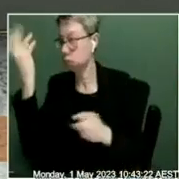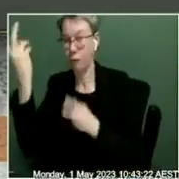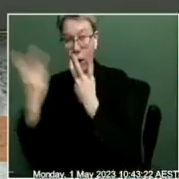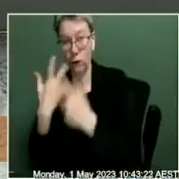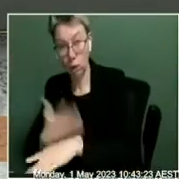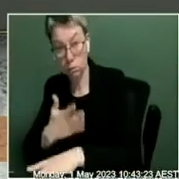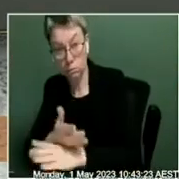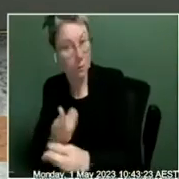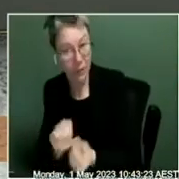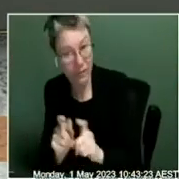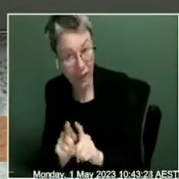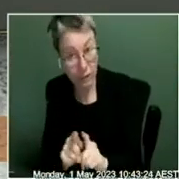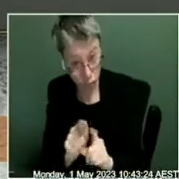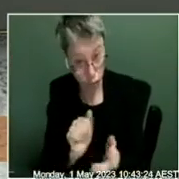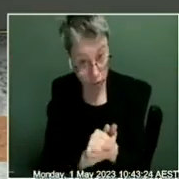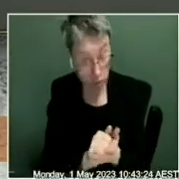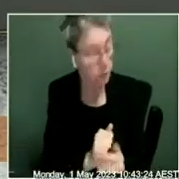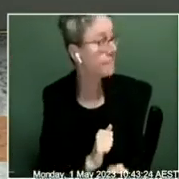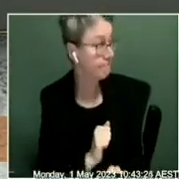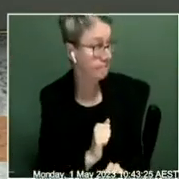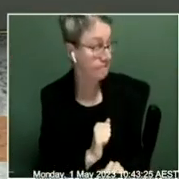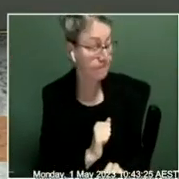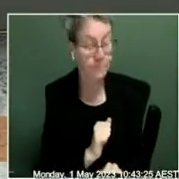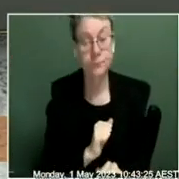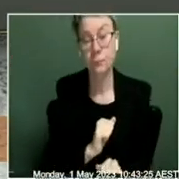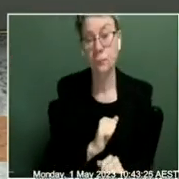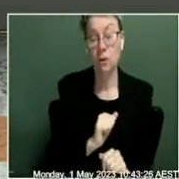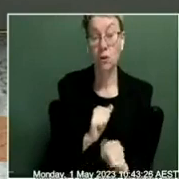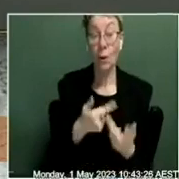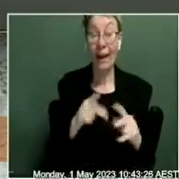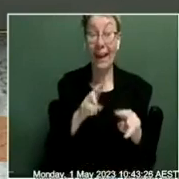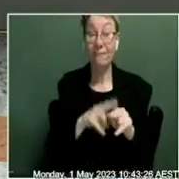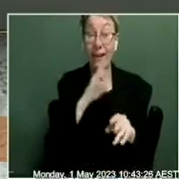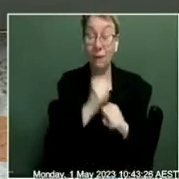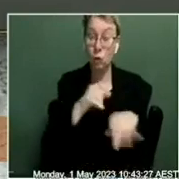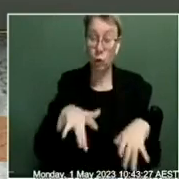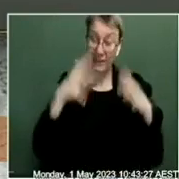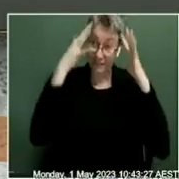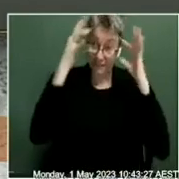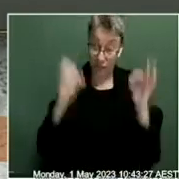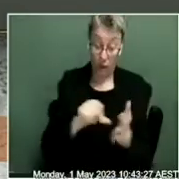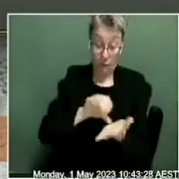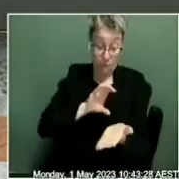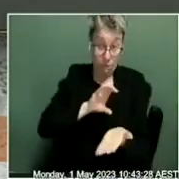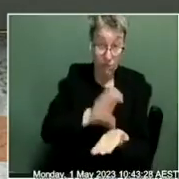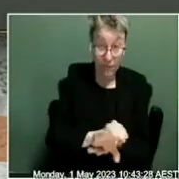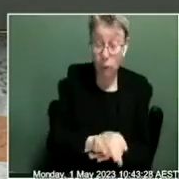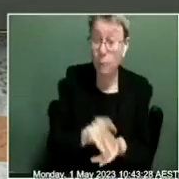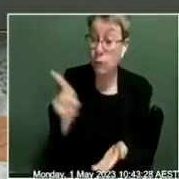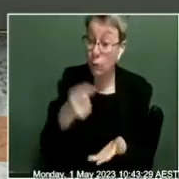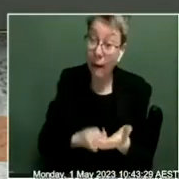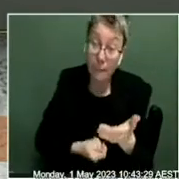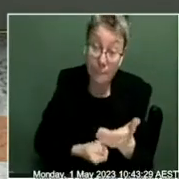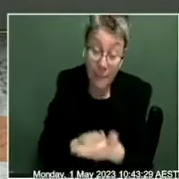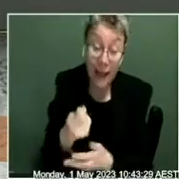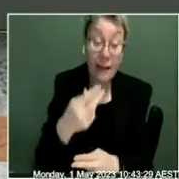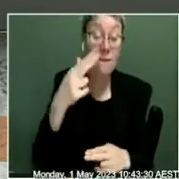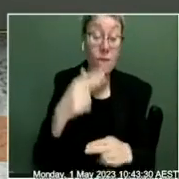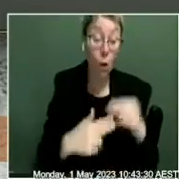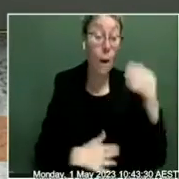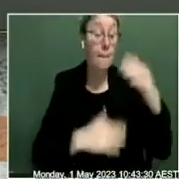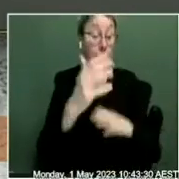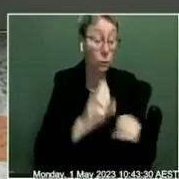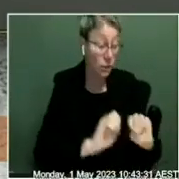fund things like fit-out activities to establish trial sites or allocate funding for standalone Aboriginal service responses, can